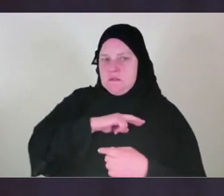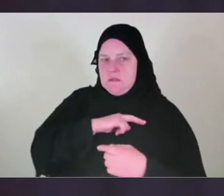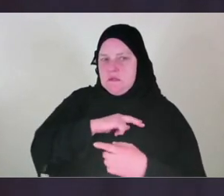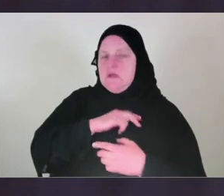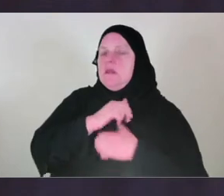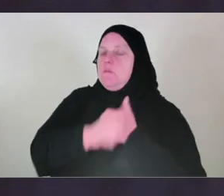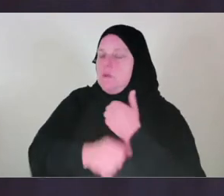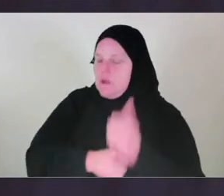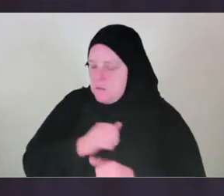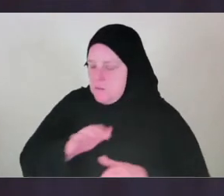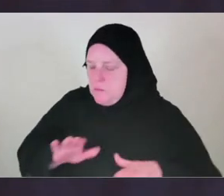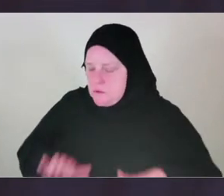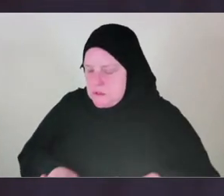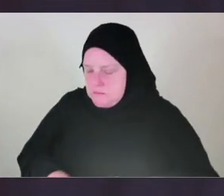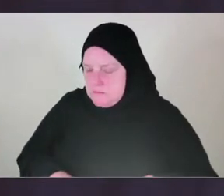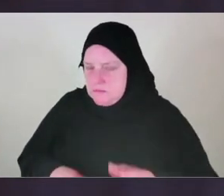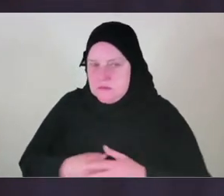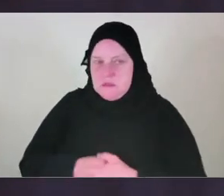Muslims, as you said, even